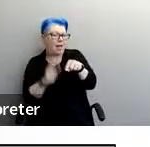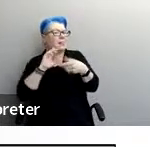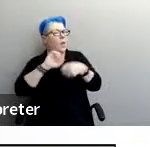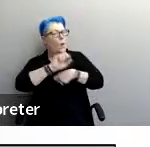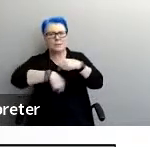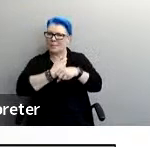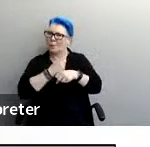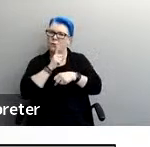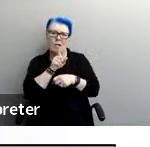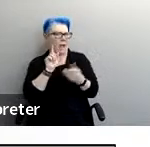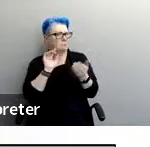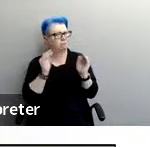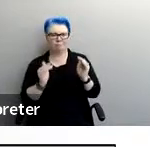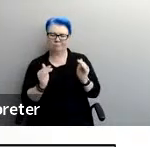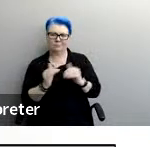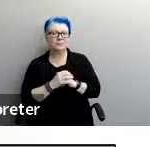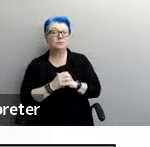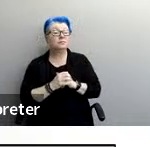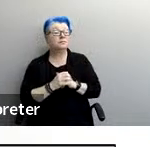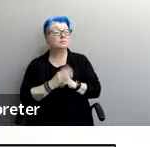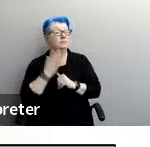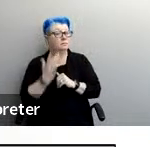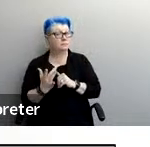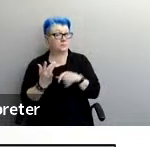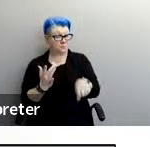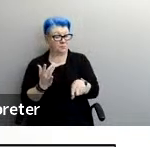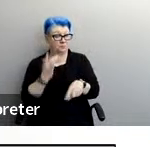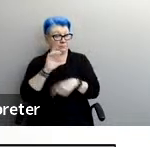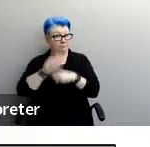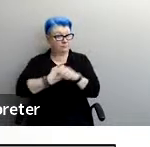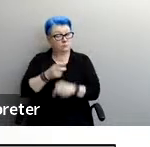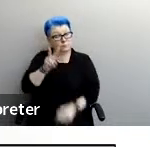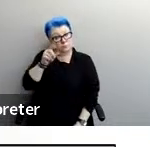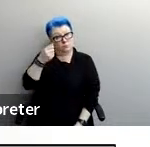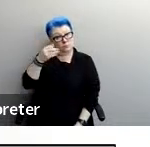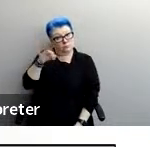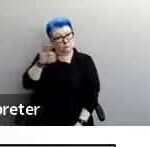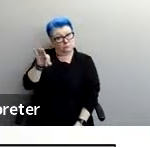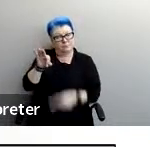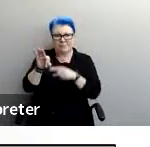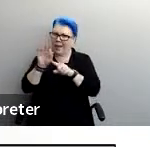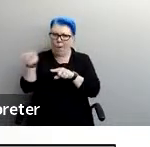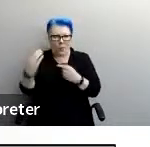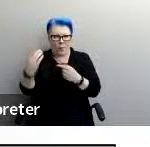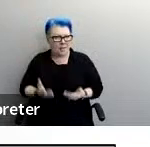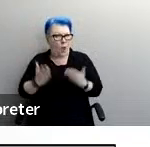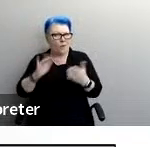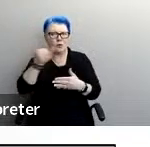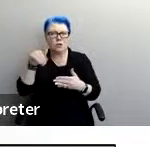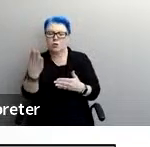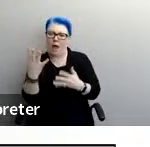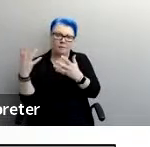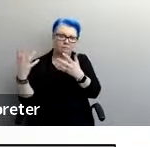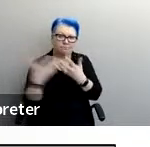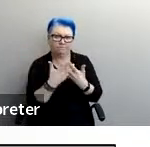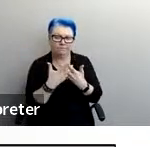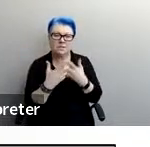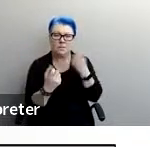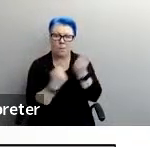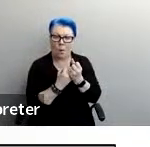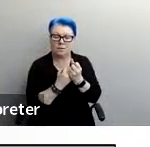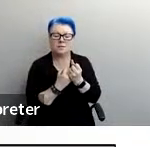not really comparable simply because in 2019, they were only offering job-embedded support around high